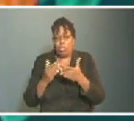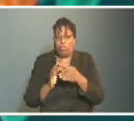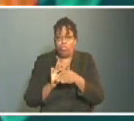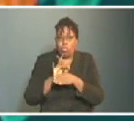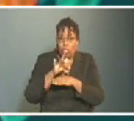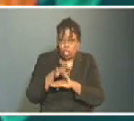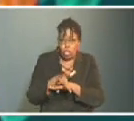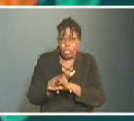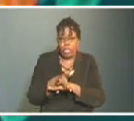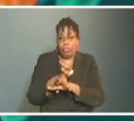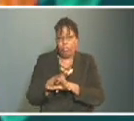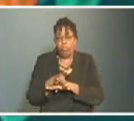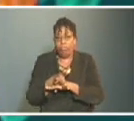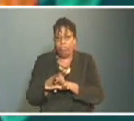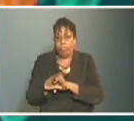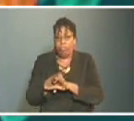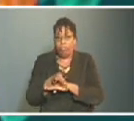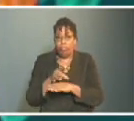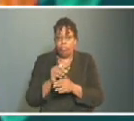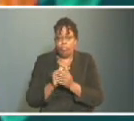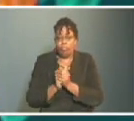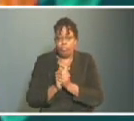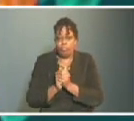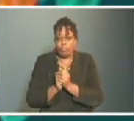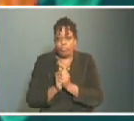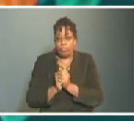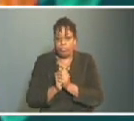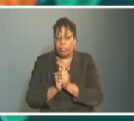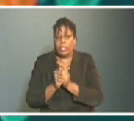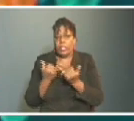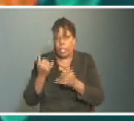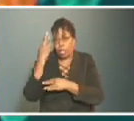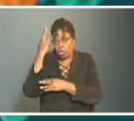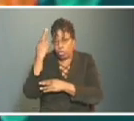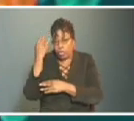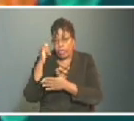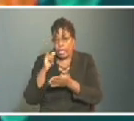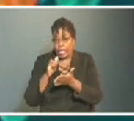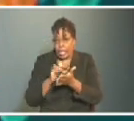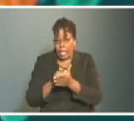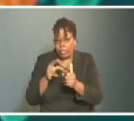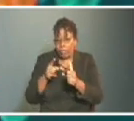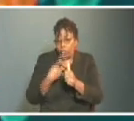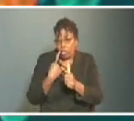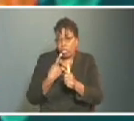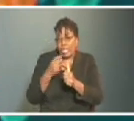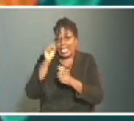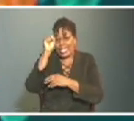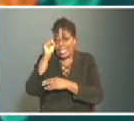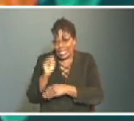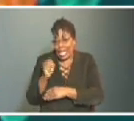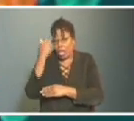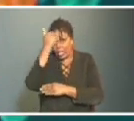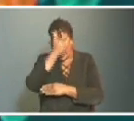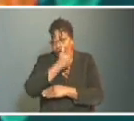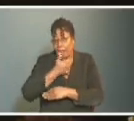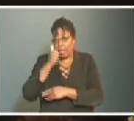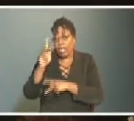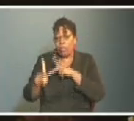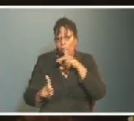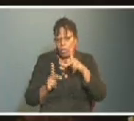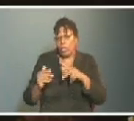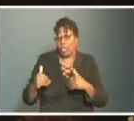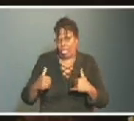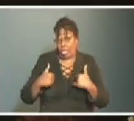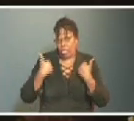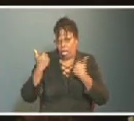extrapolate that across the board everywhere. And the reason for that is because, first of all, the South African population was younger.